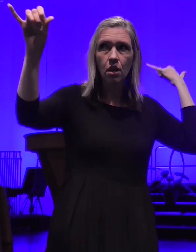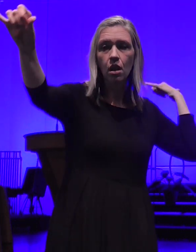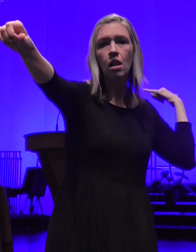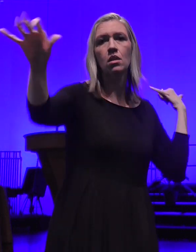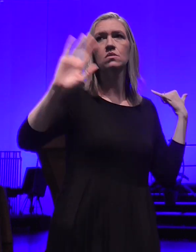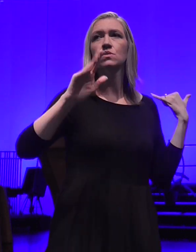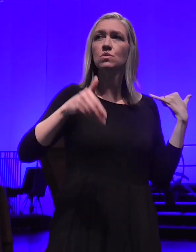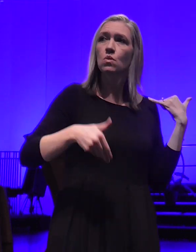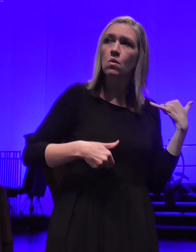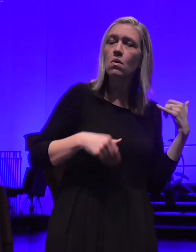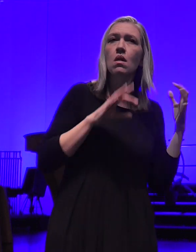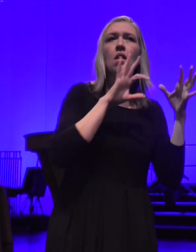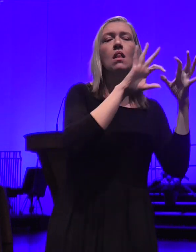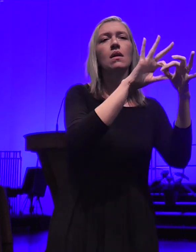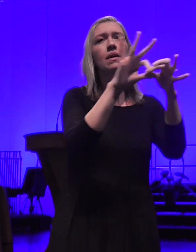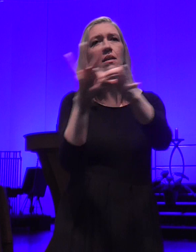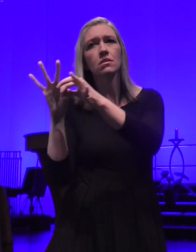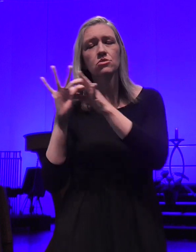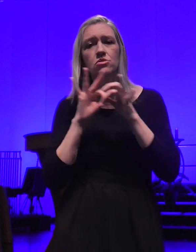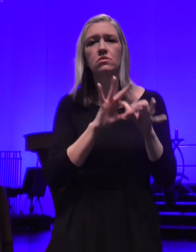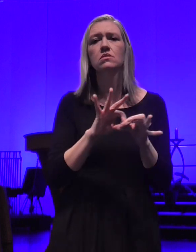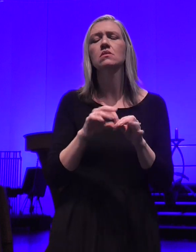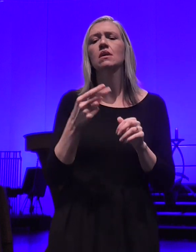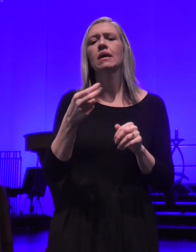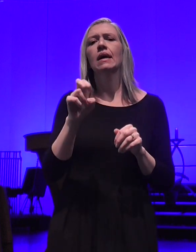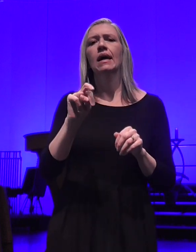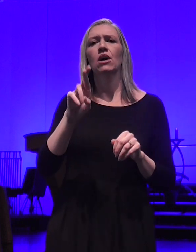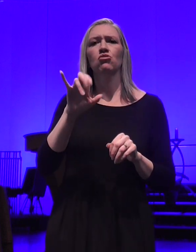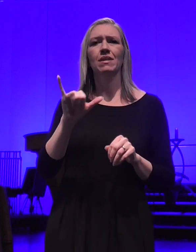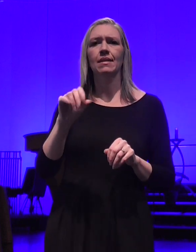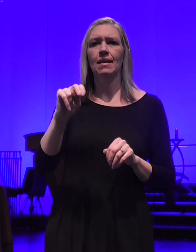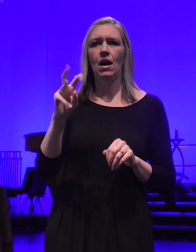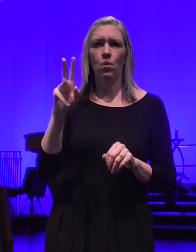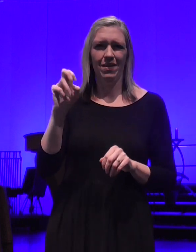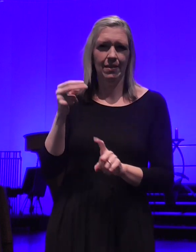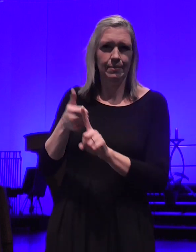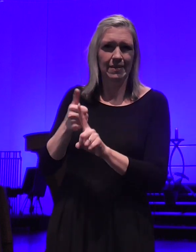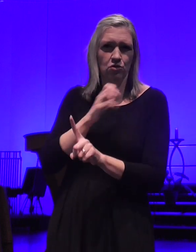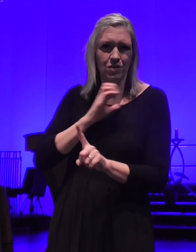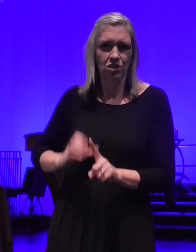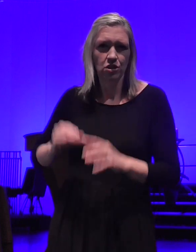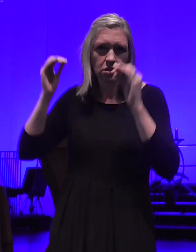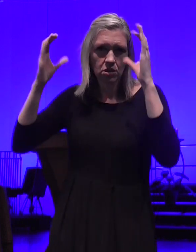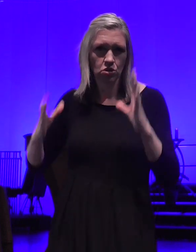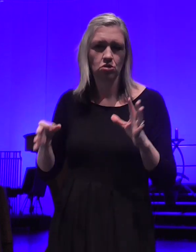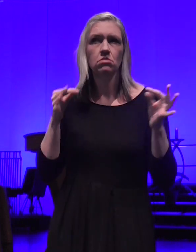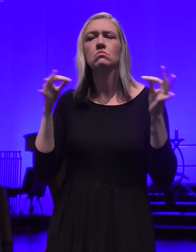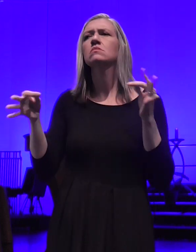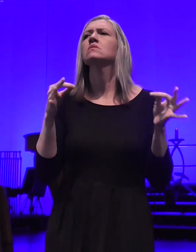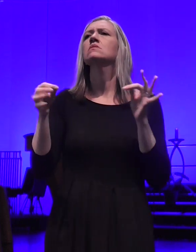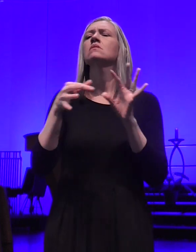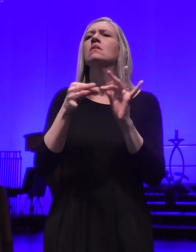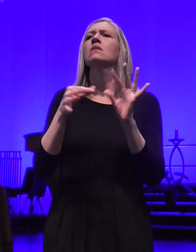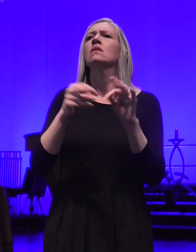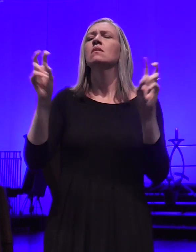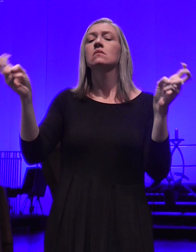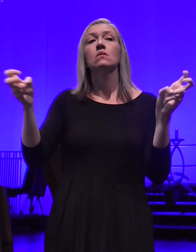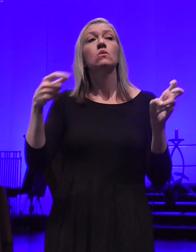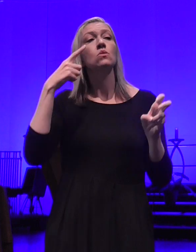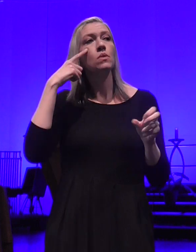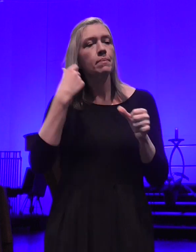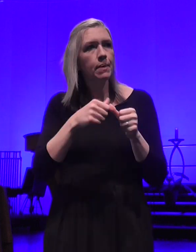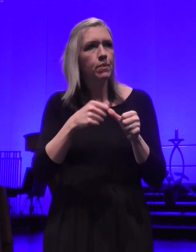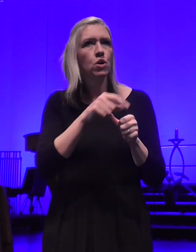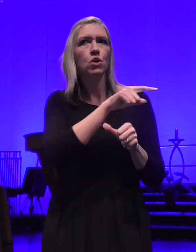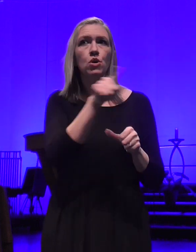our connection. Henry Nouwen, the great Christian teacher, put it this way. He said, "Remember, you belong to God